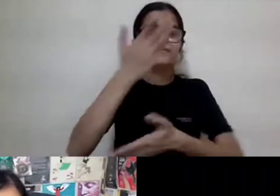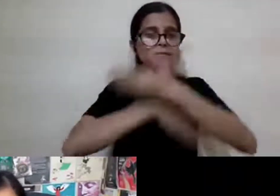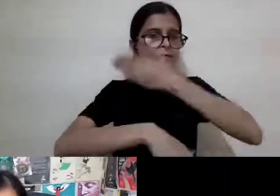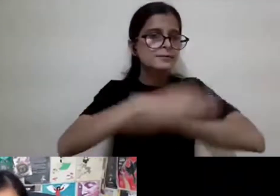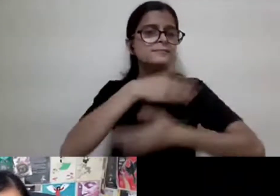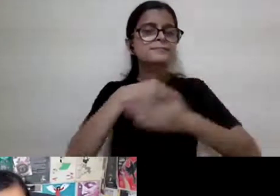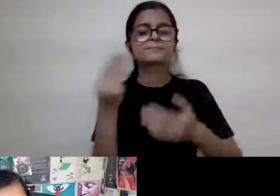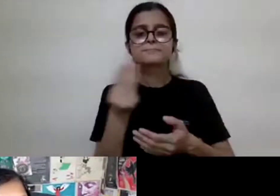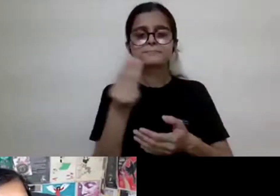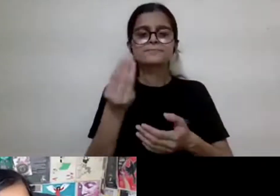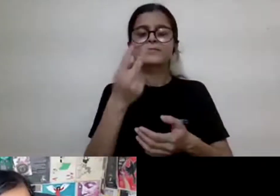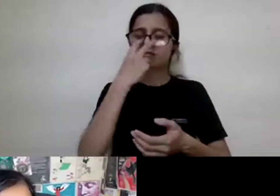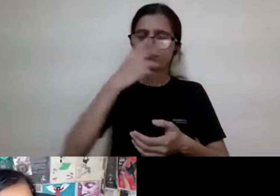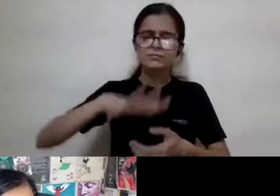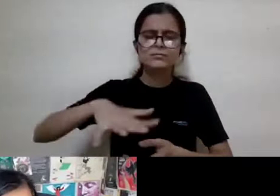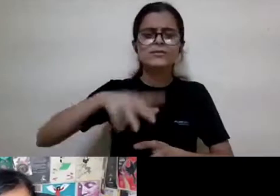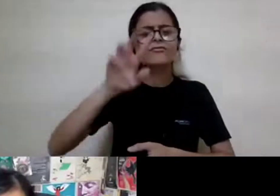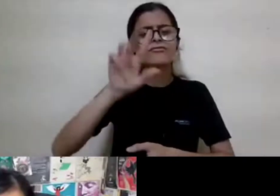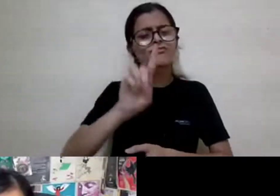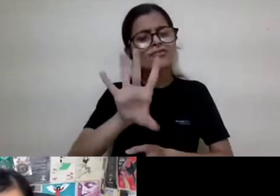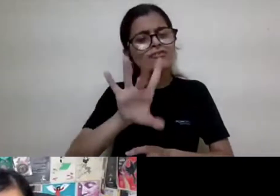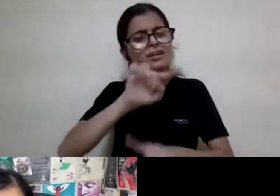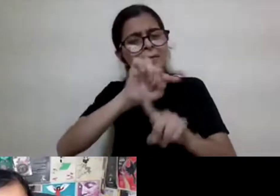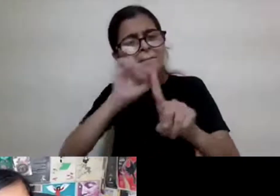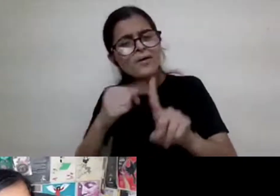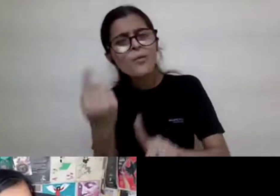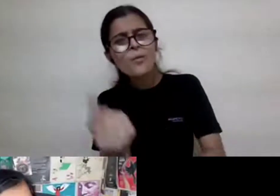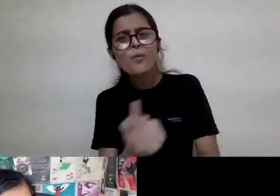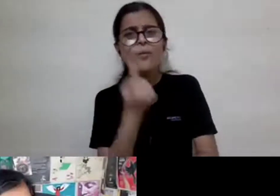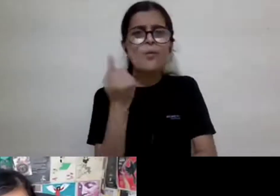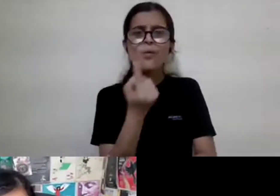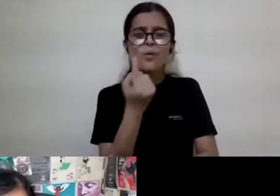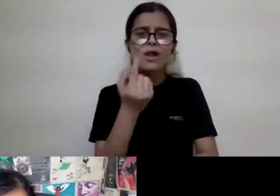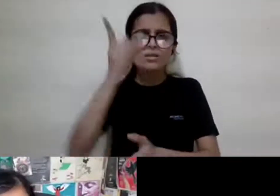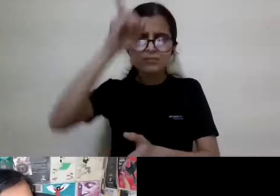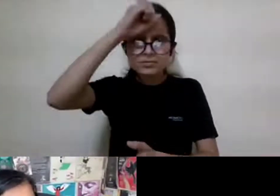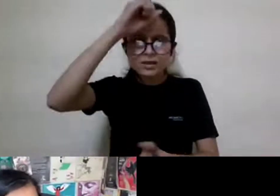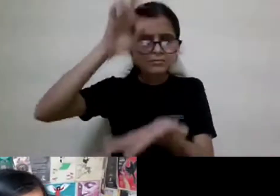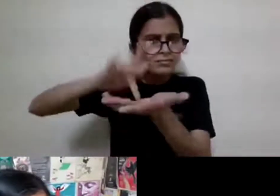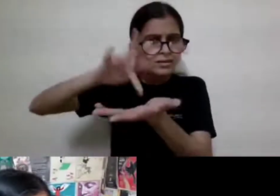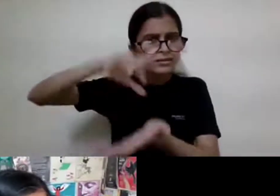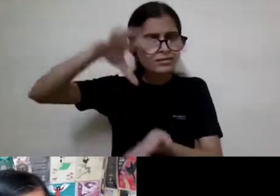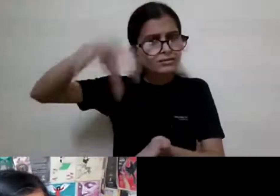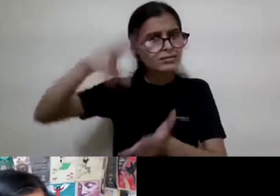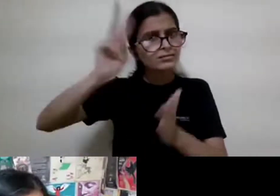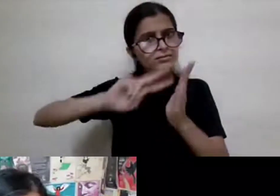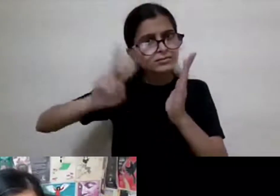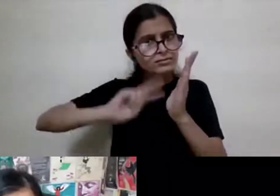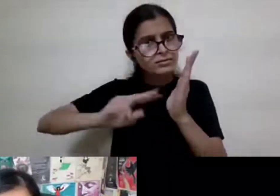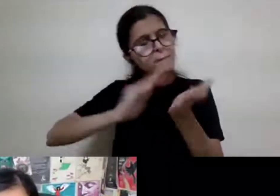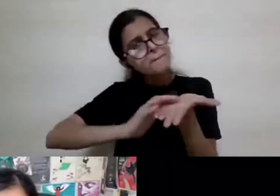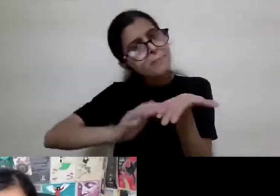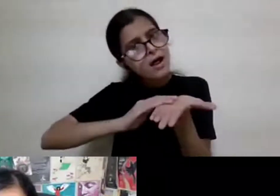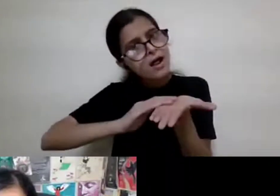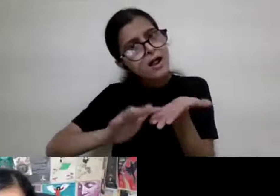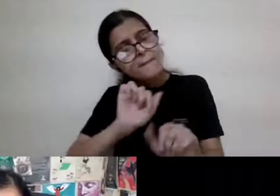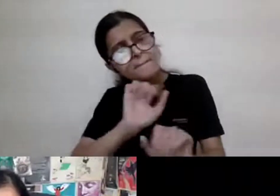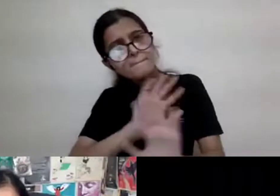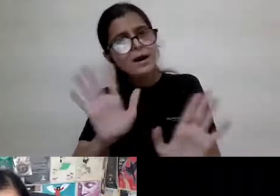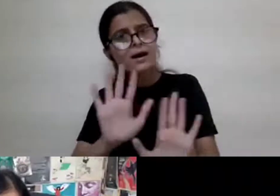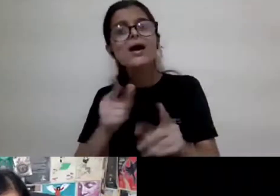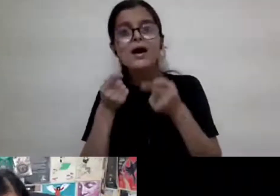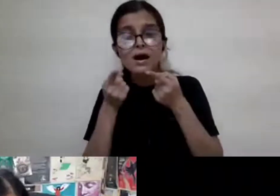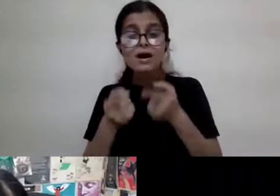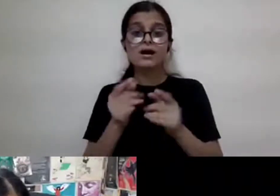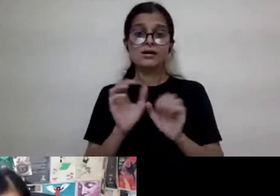people being blind, only 15% of blind people in Germany are able to read in Braille at all. Um,